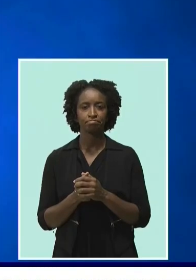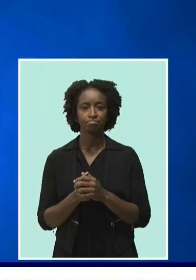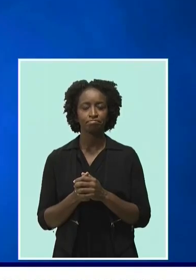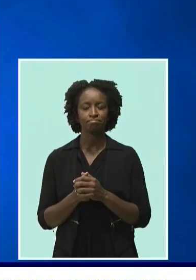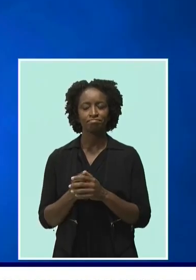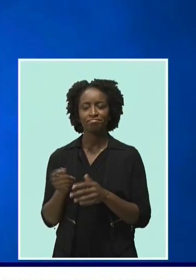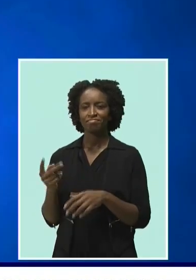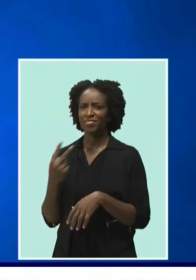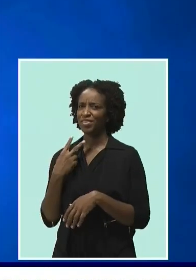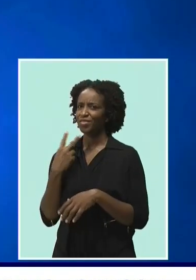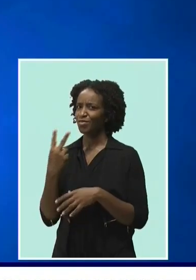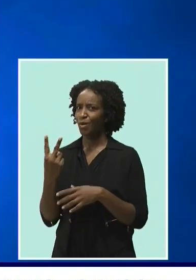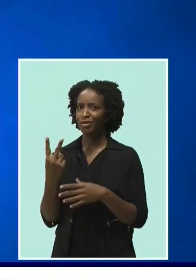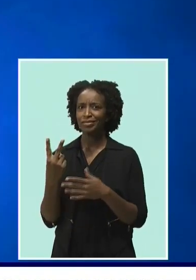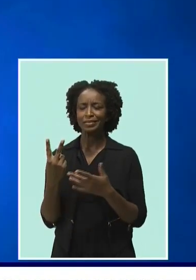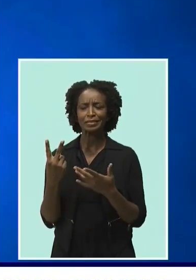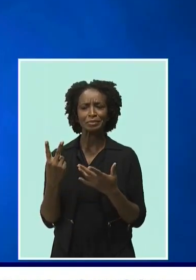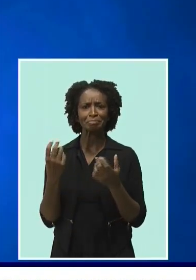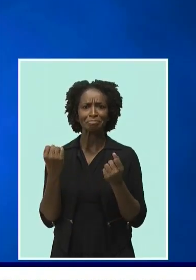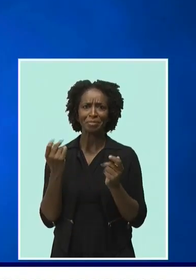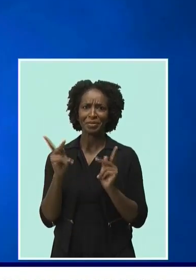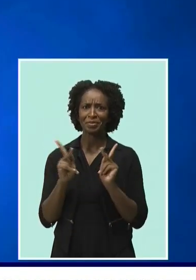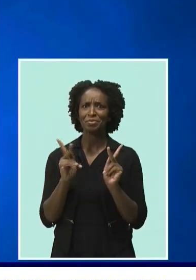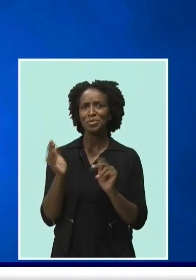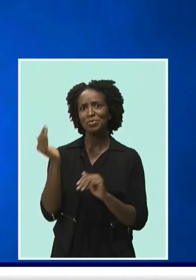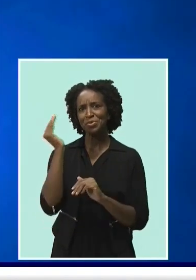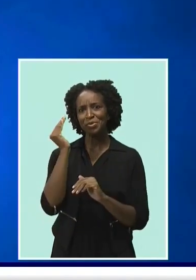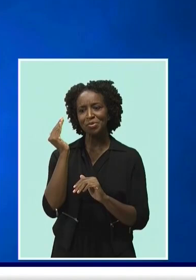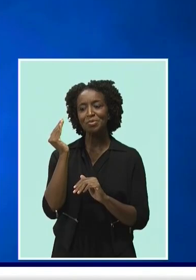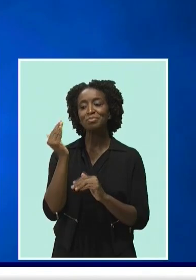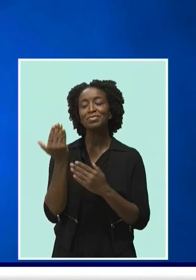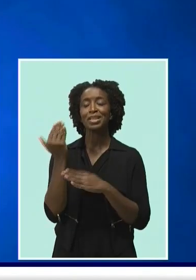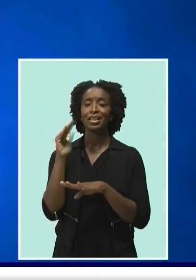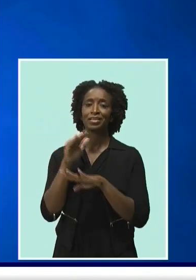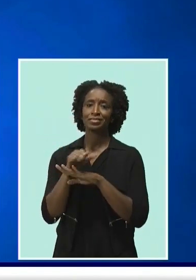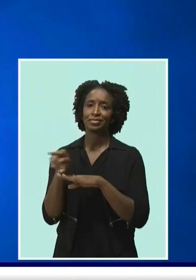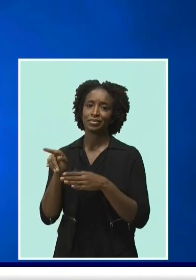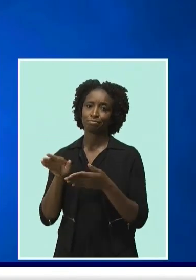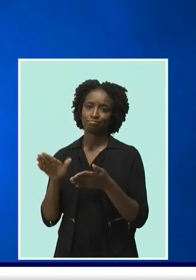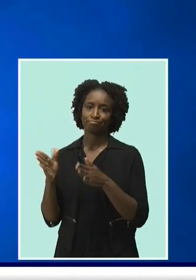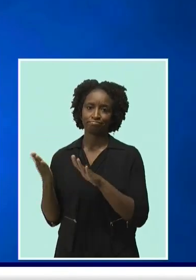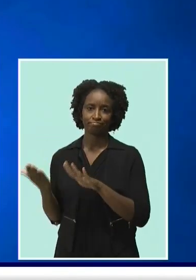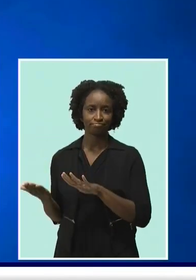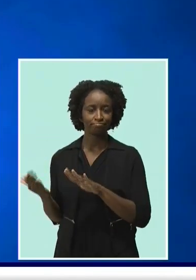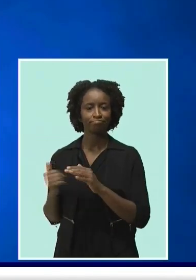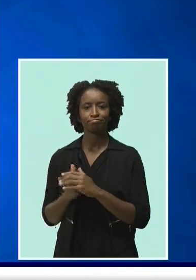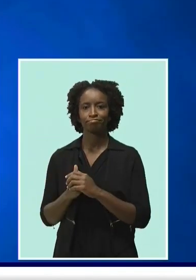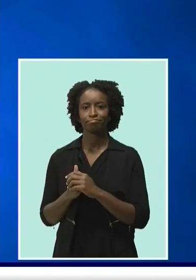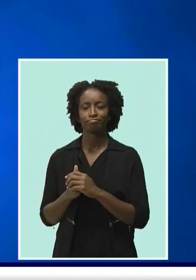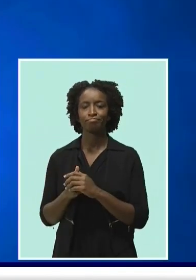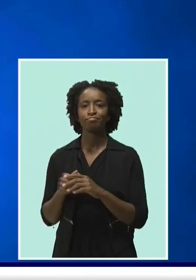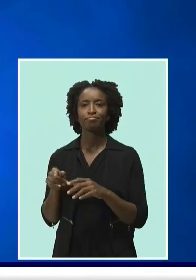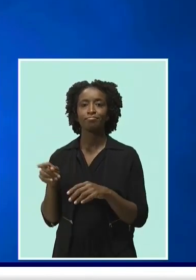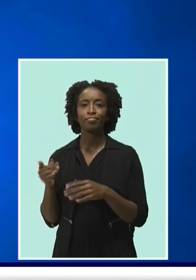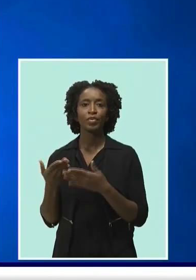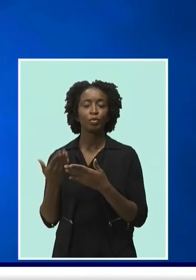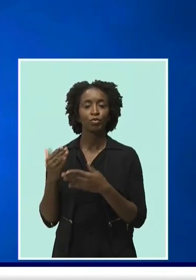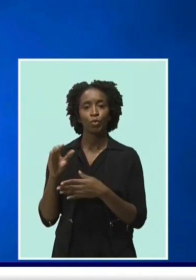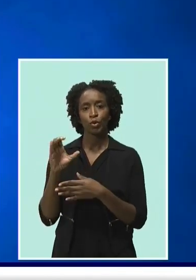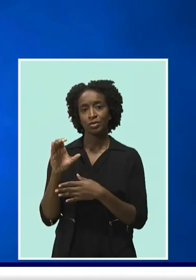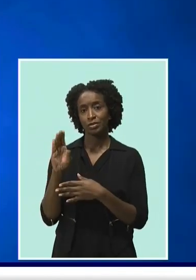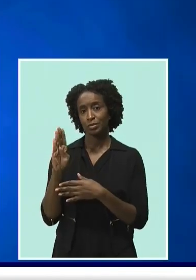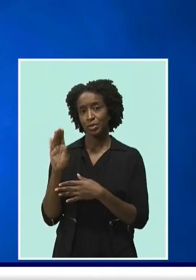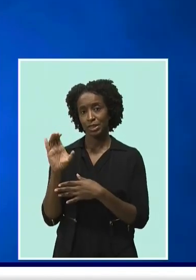distinctive voice was silenced last night with the passing of Dennis Johnson. Well-known talk show host, former CBC News anchor